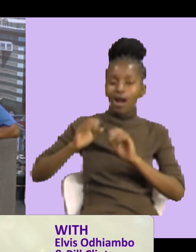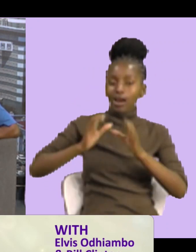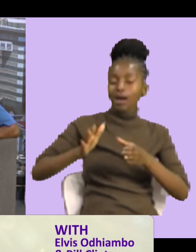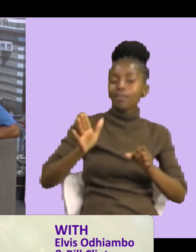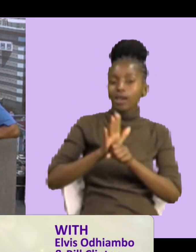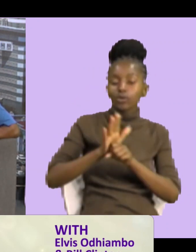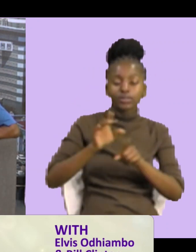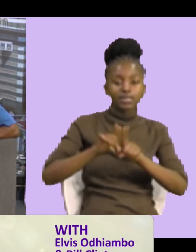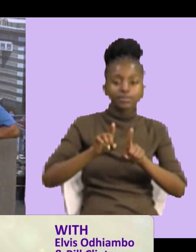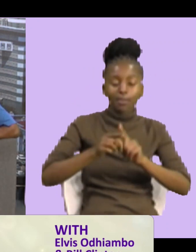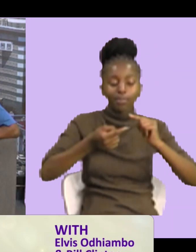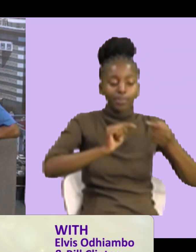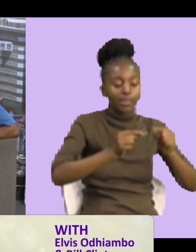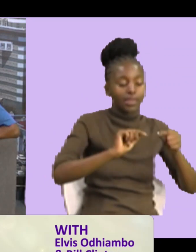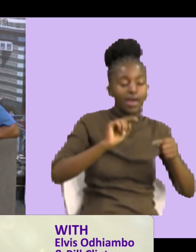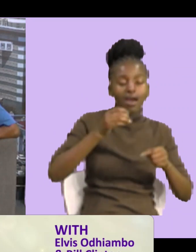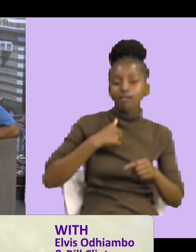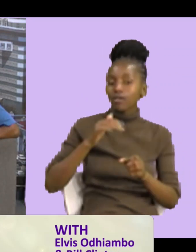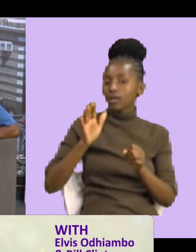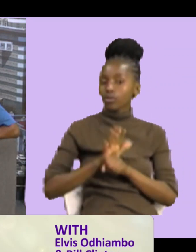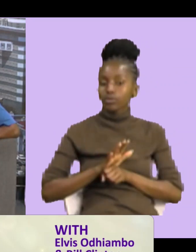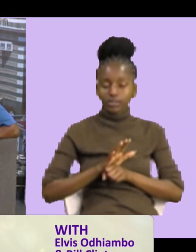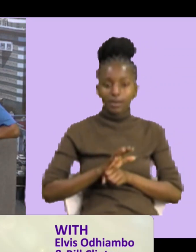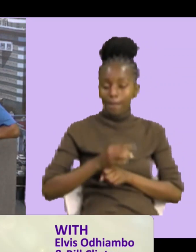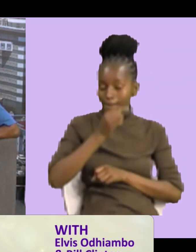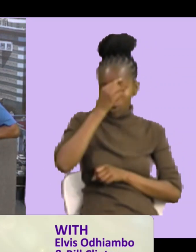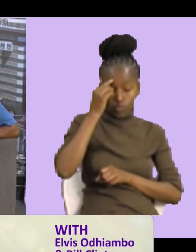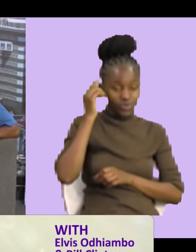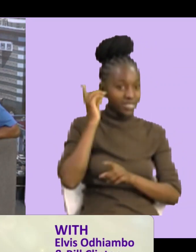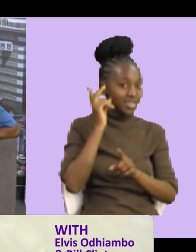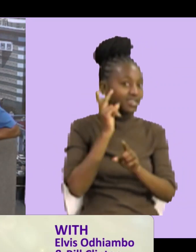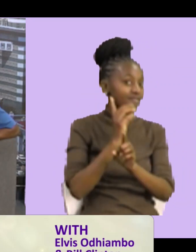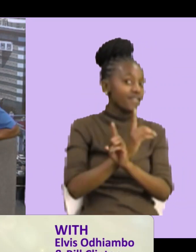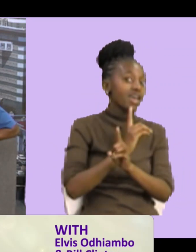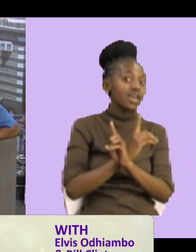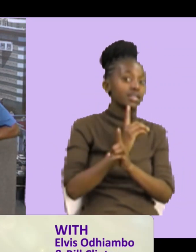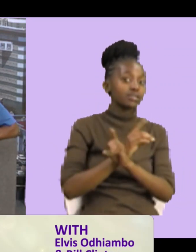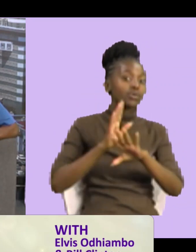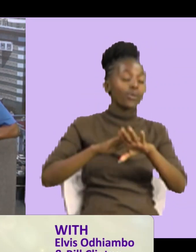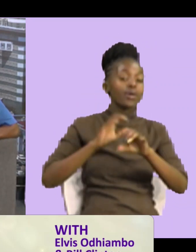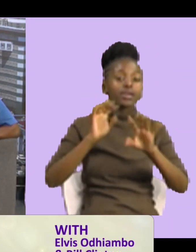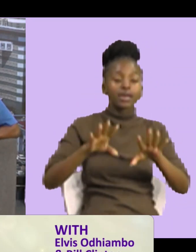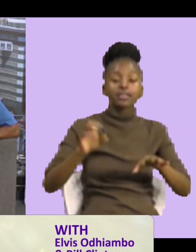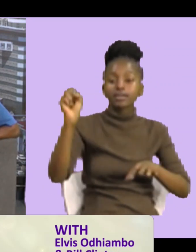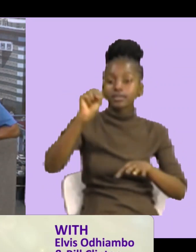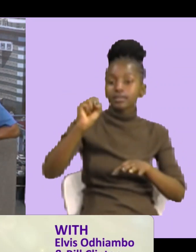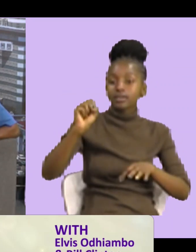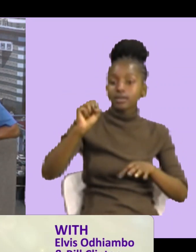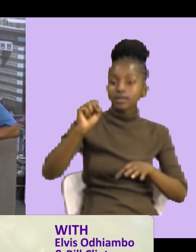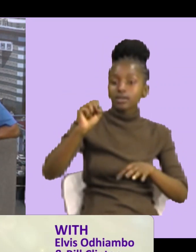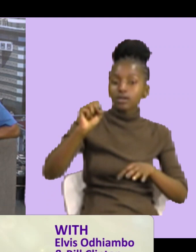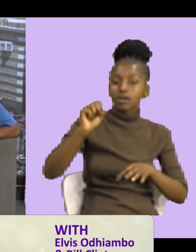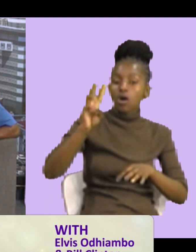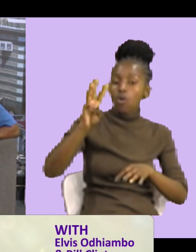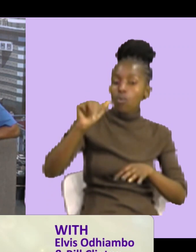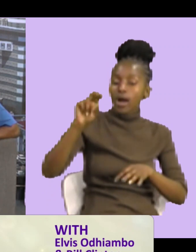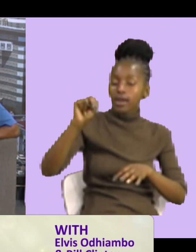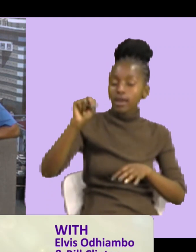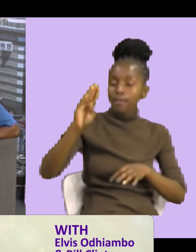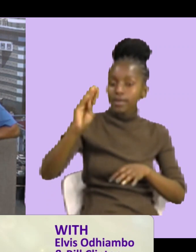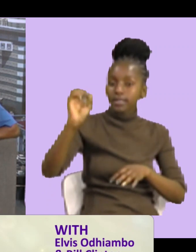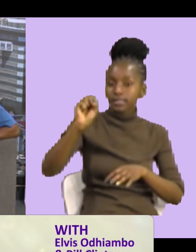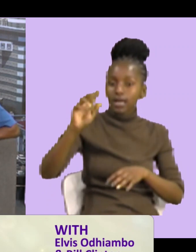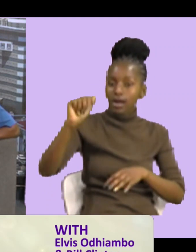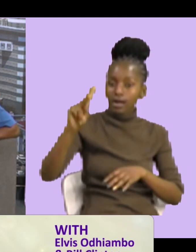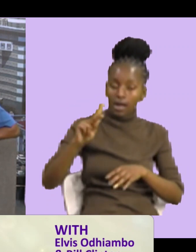to be called out, especially in the defense department. Aaron Wan-Bissaka amerudi tu juzi. We are seeing where Varane